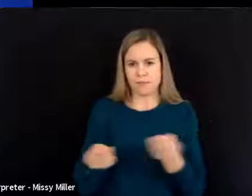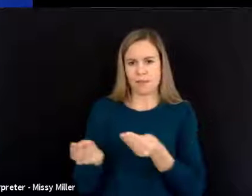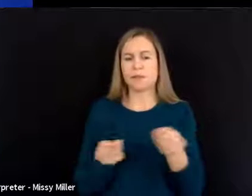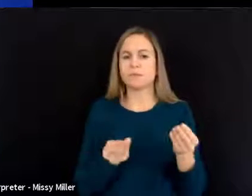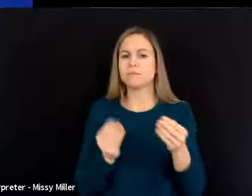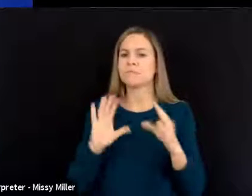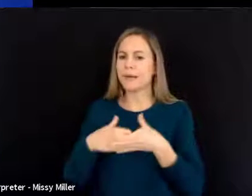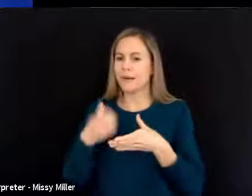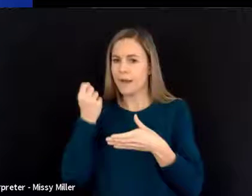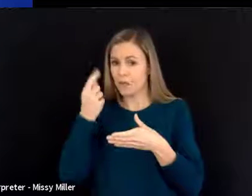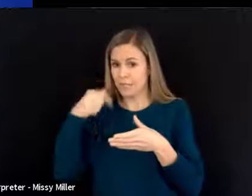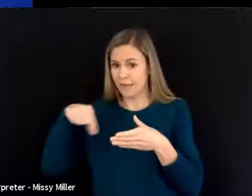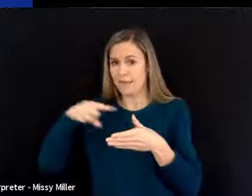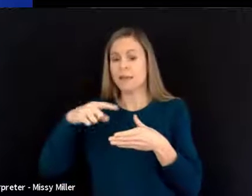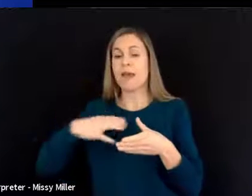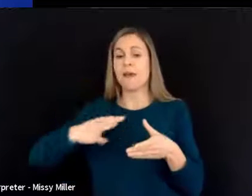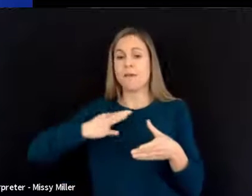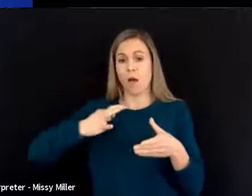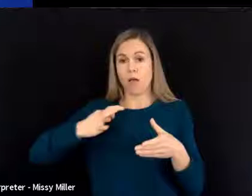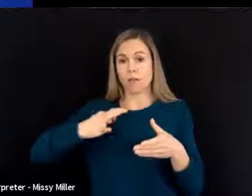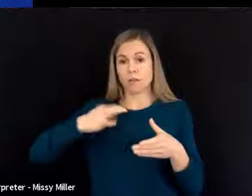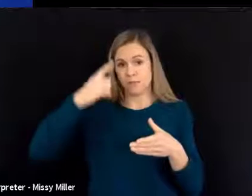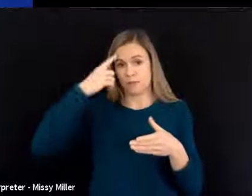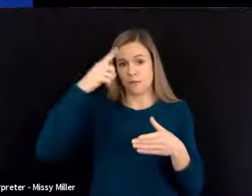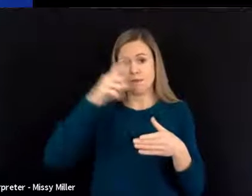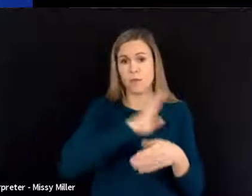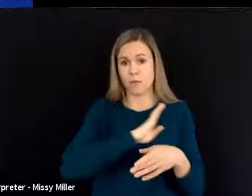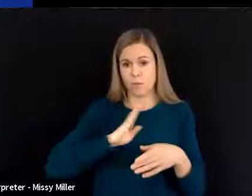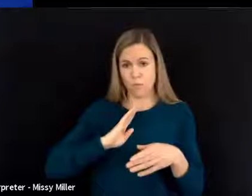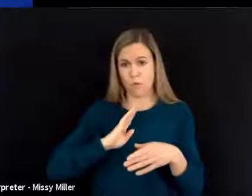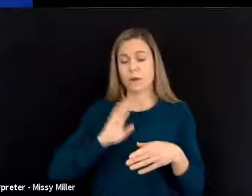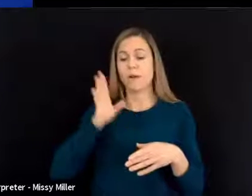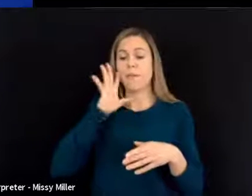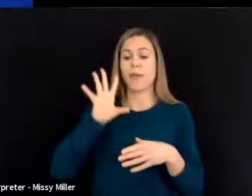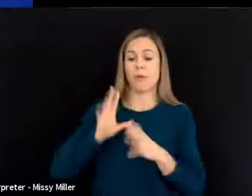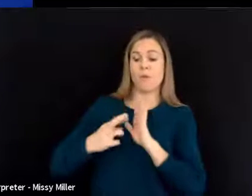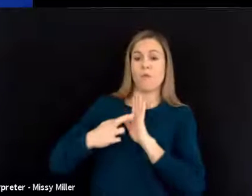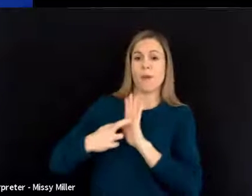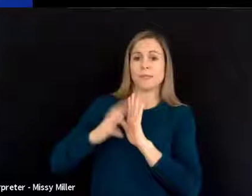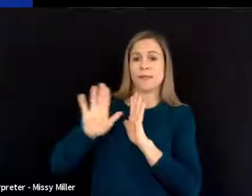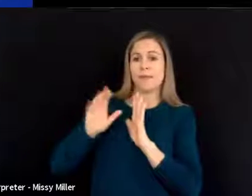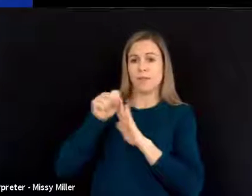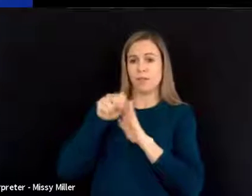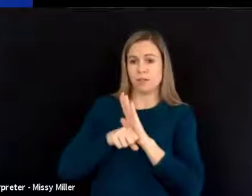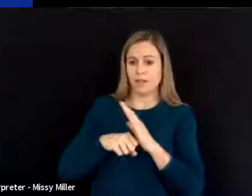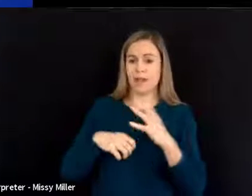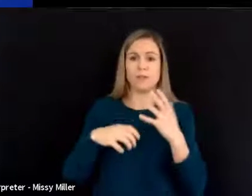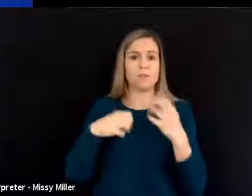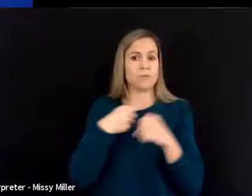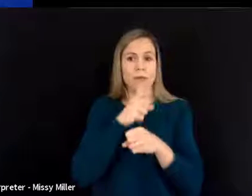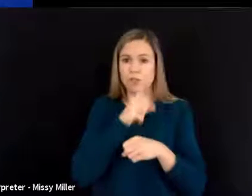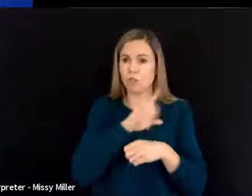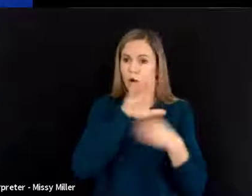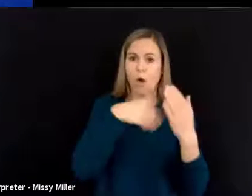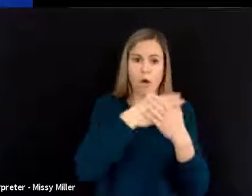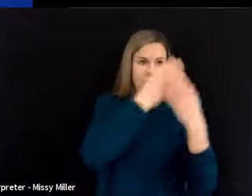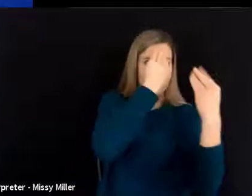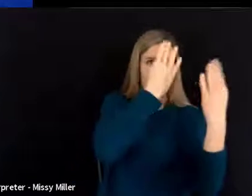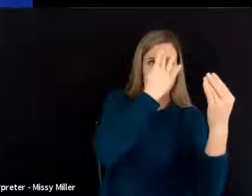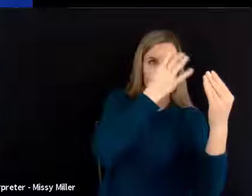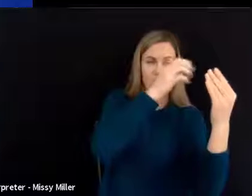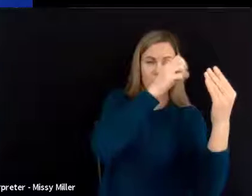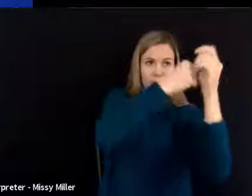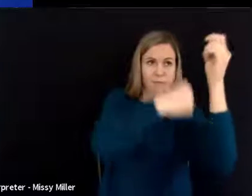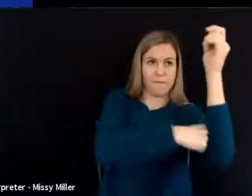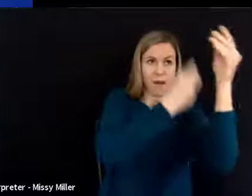that volunteer for the board to represent their state to help make sure information from the foundation is getting